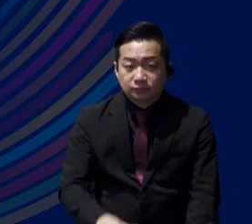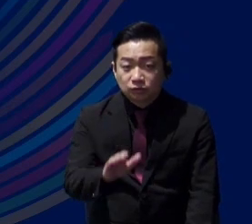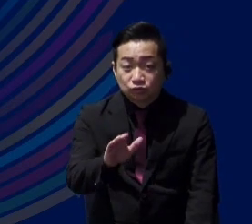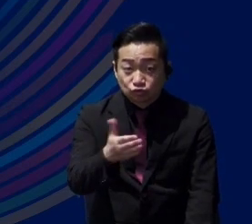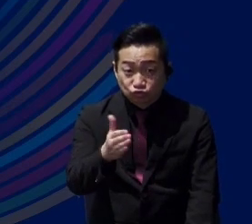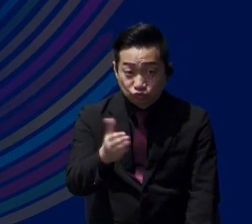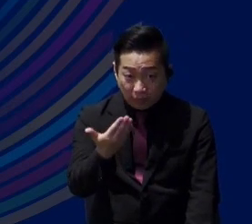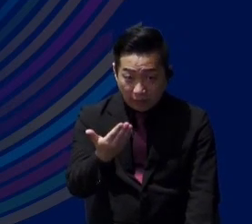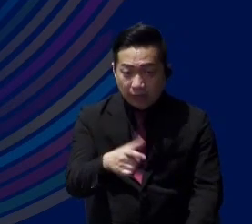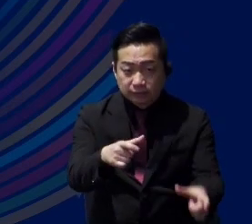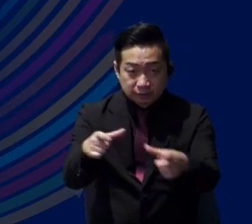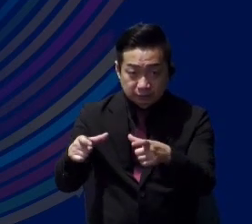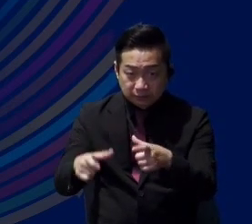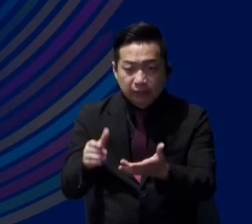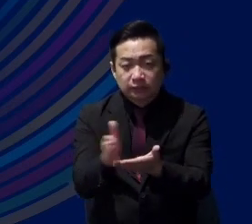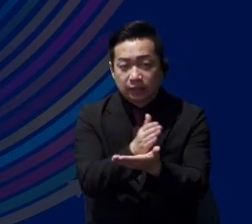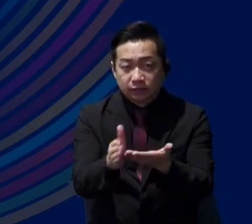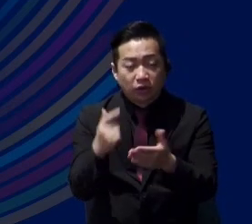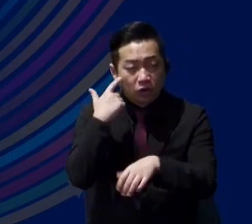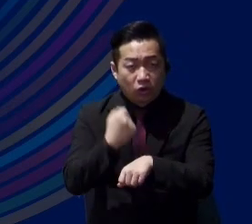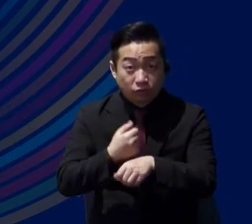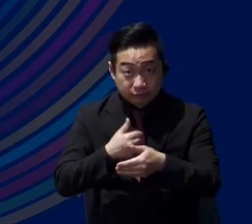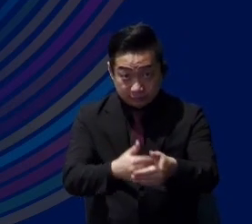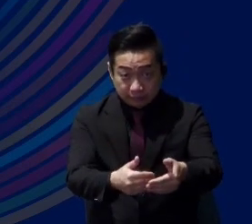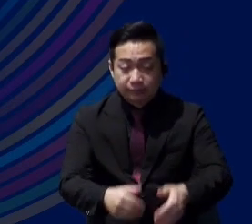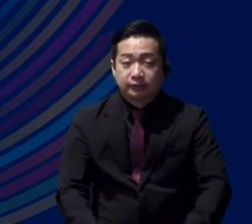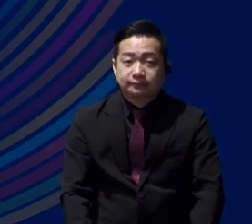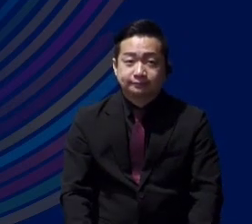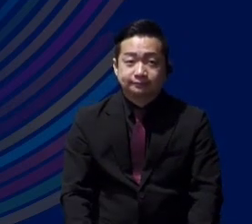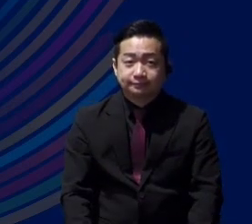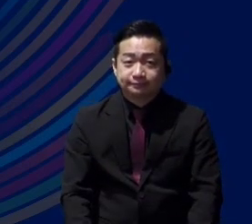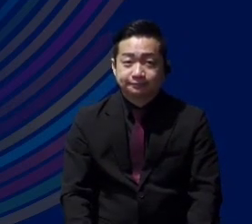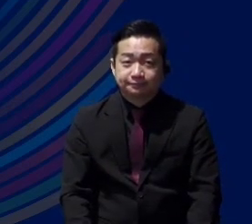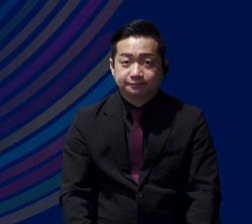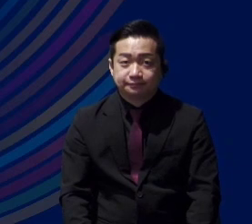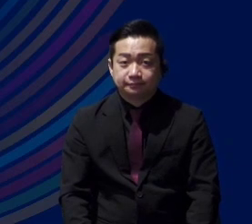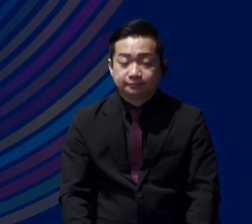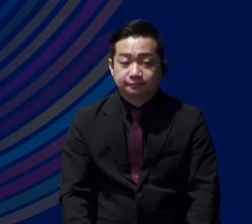900 country. In addition of the